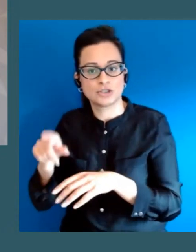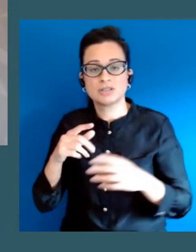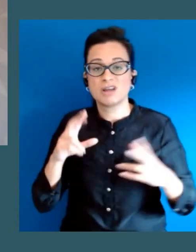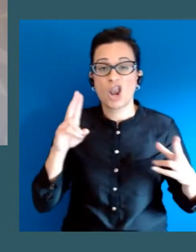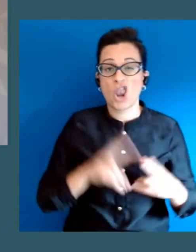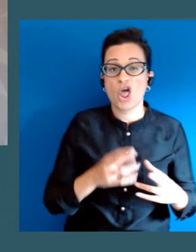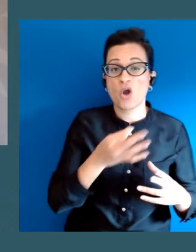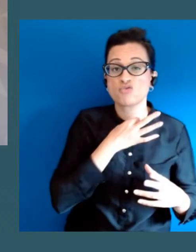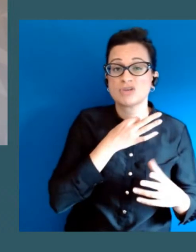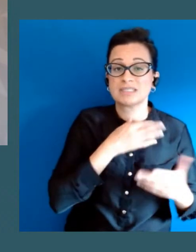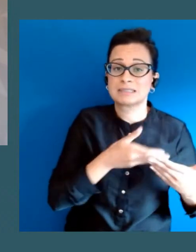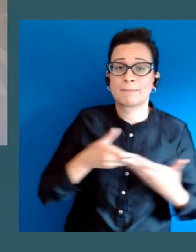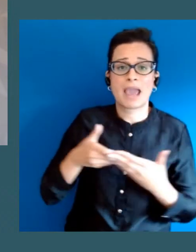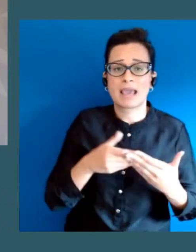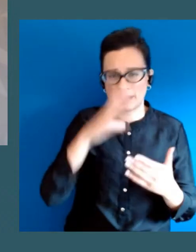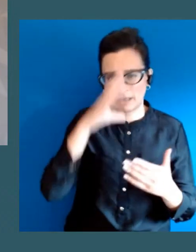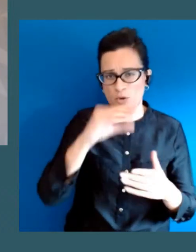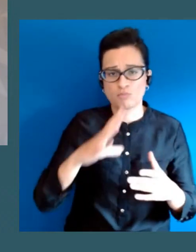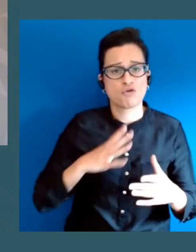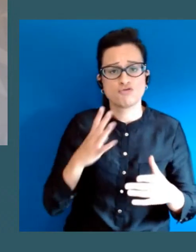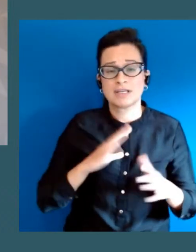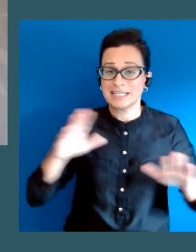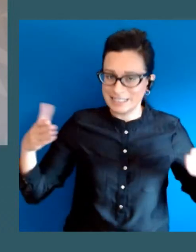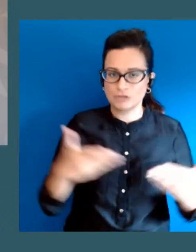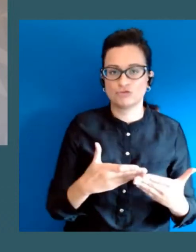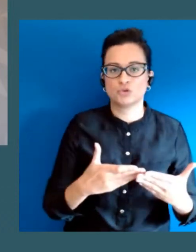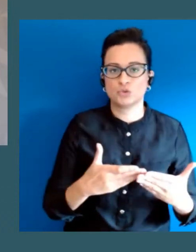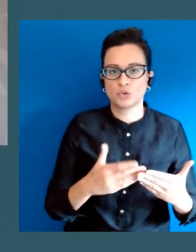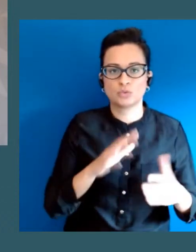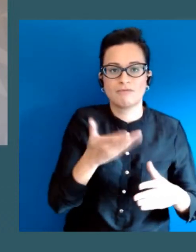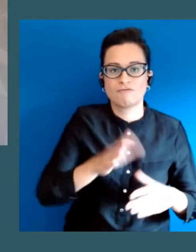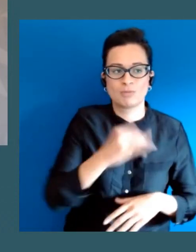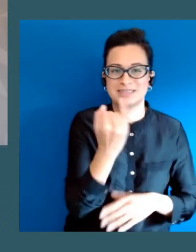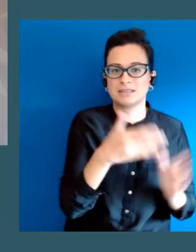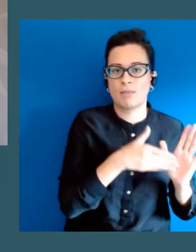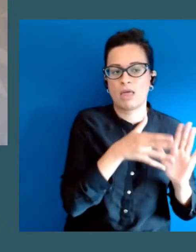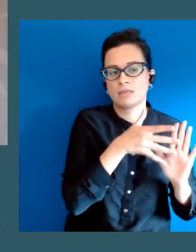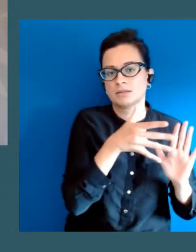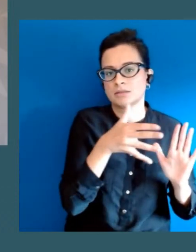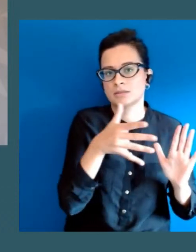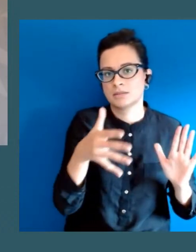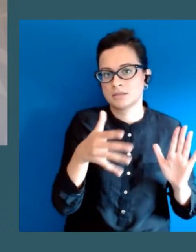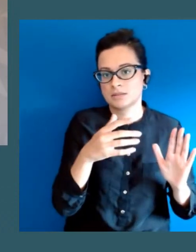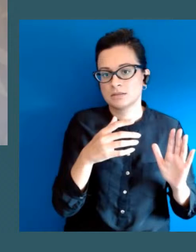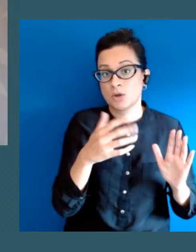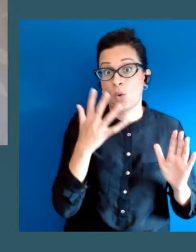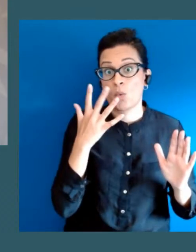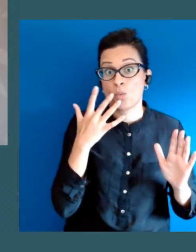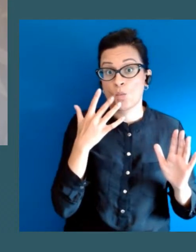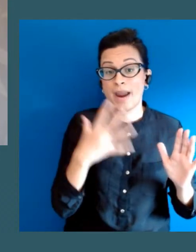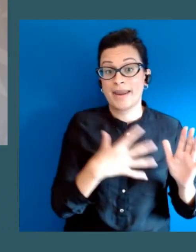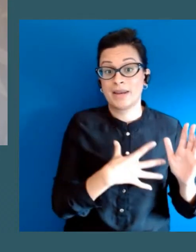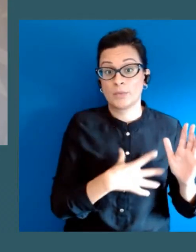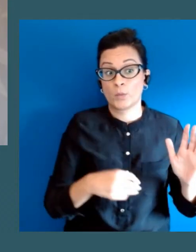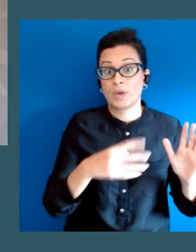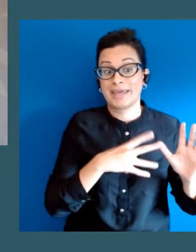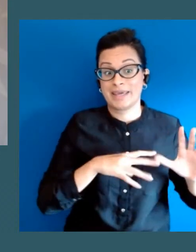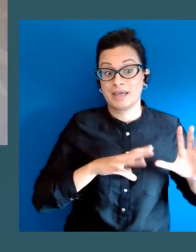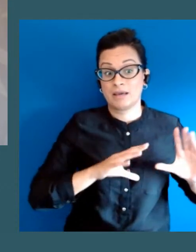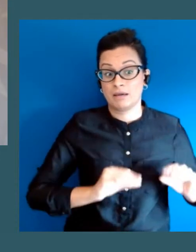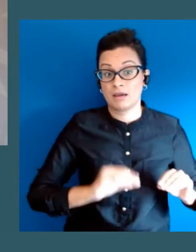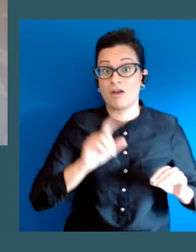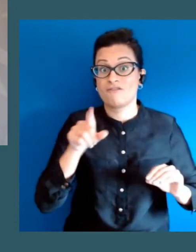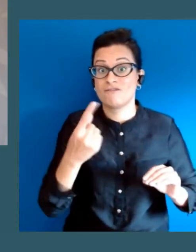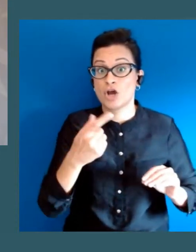mentioned, we would still introduce those allergens from 6 months, once a weaning's established and got those first foods into the diet.